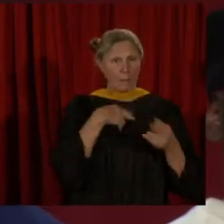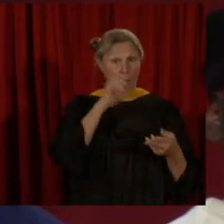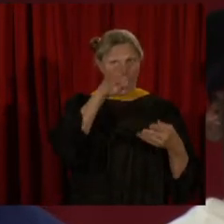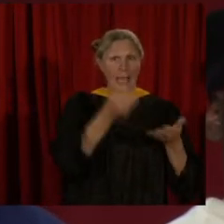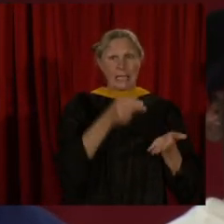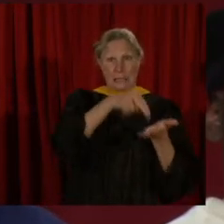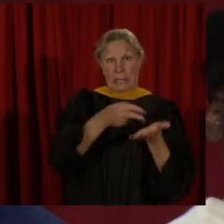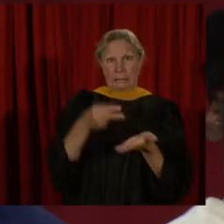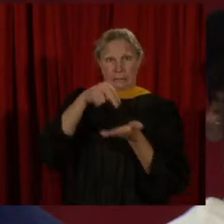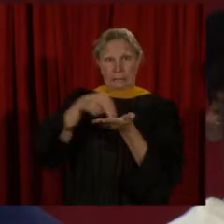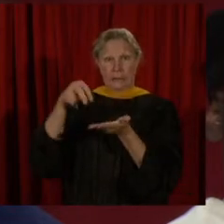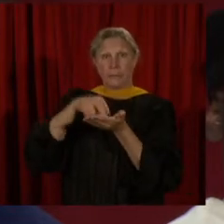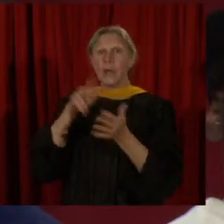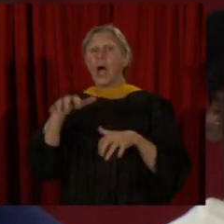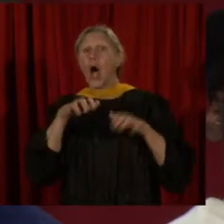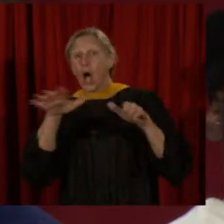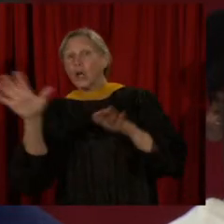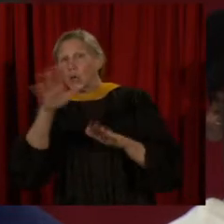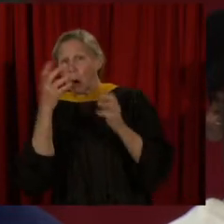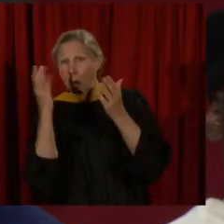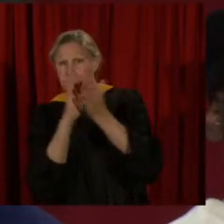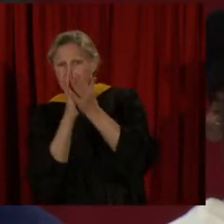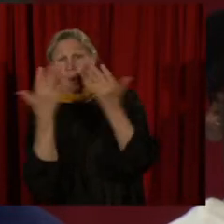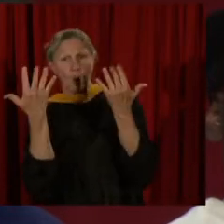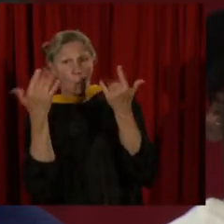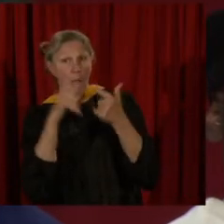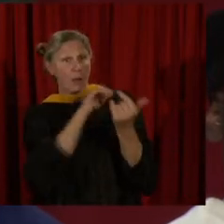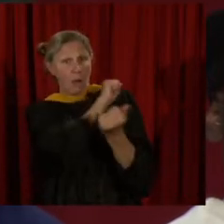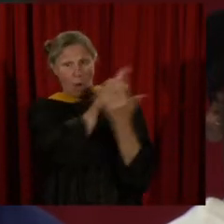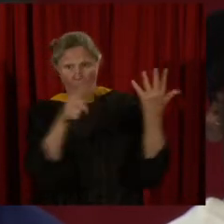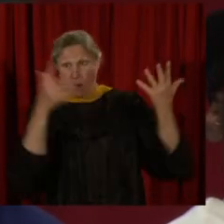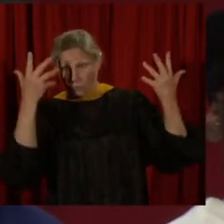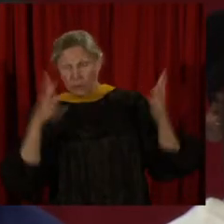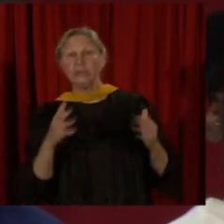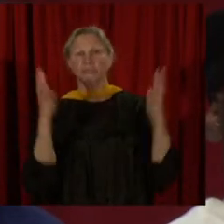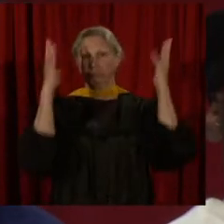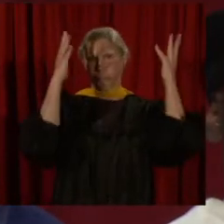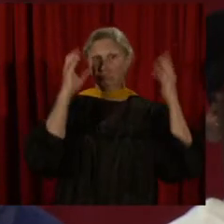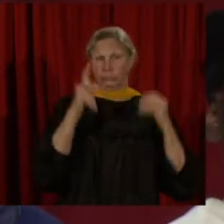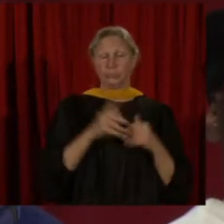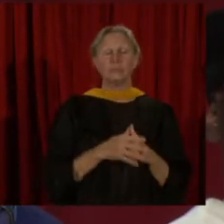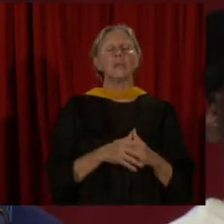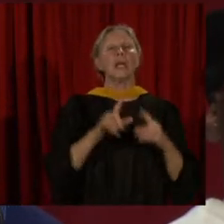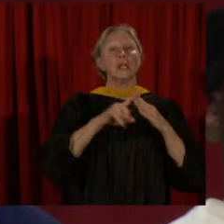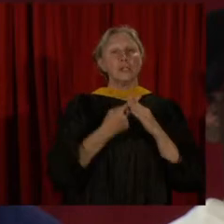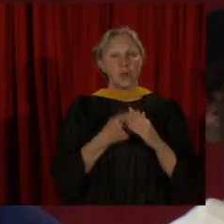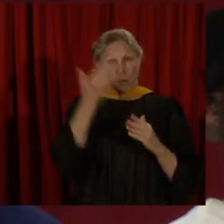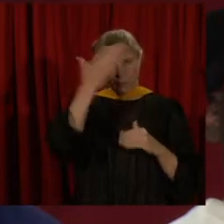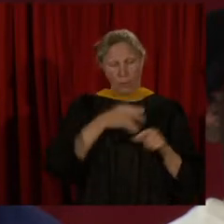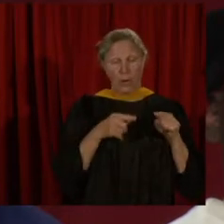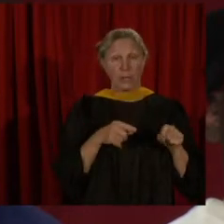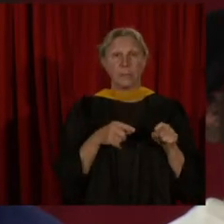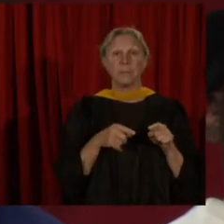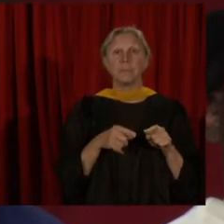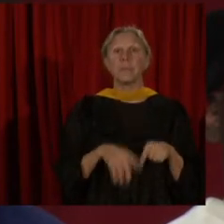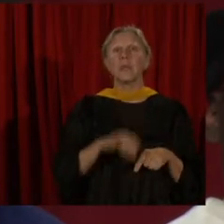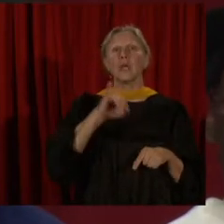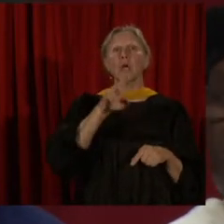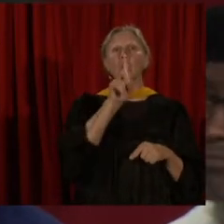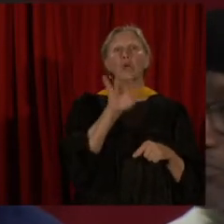name. Audience, please hold your applause until all have been introduced. Starting on the front row, Ms.